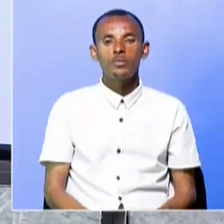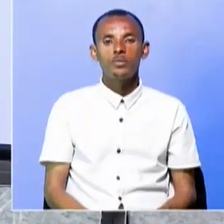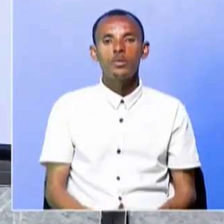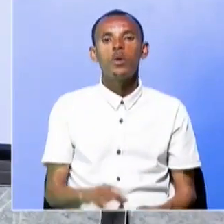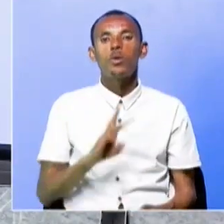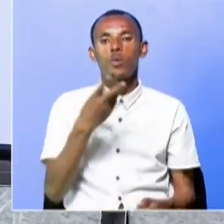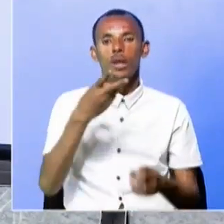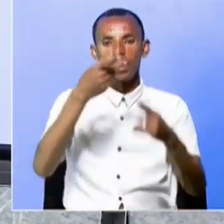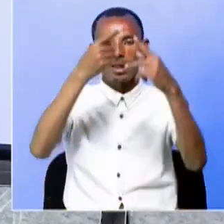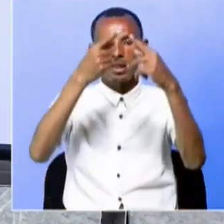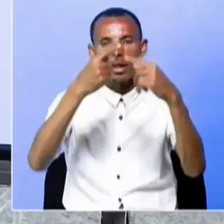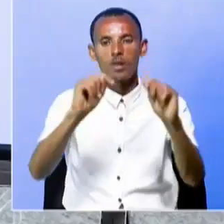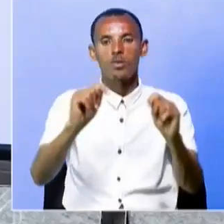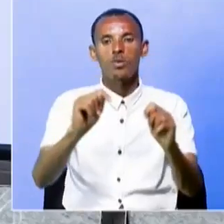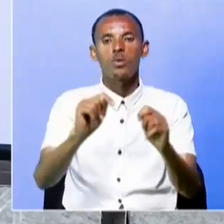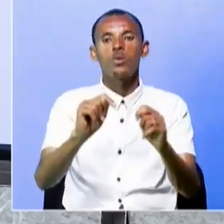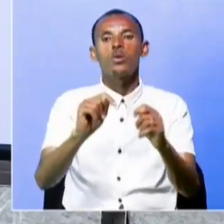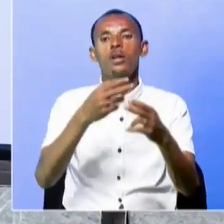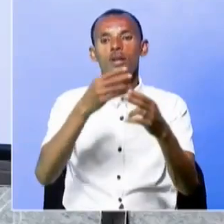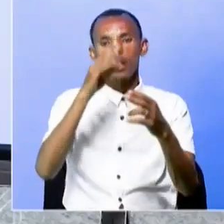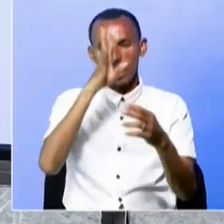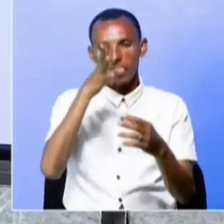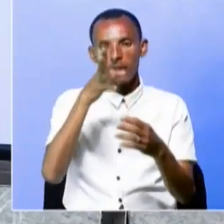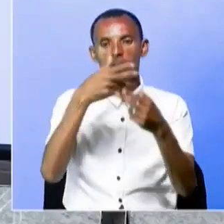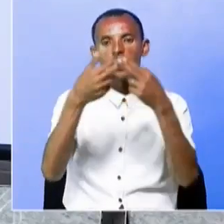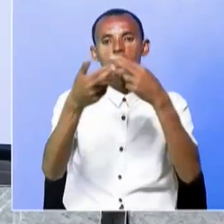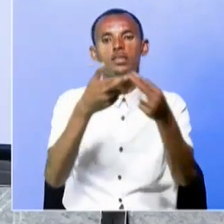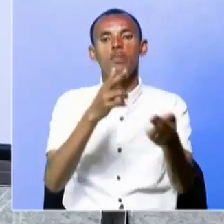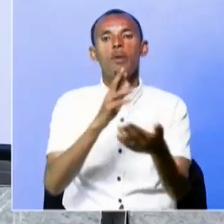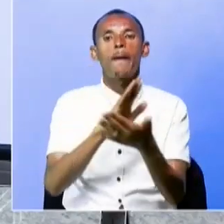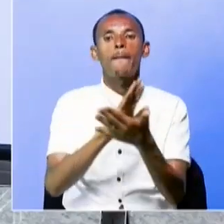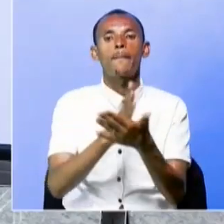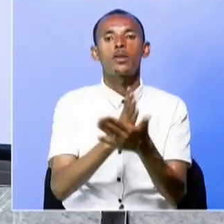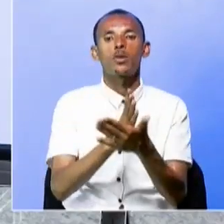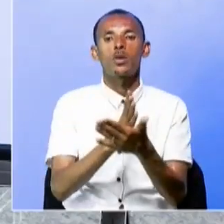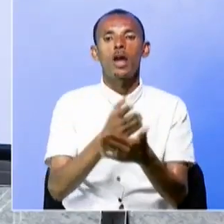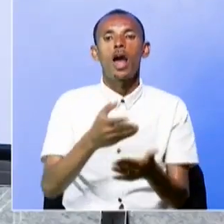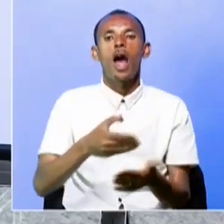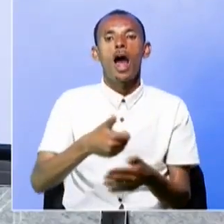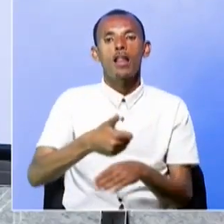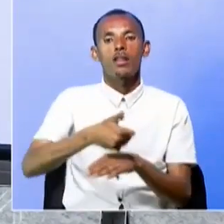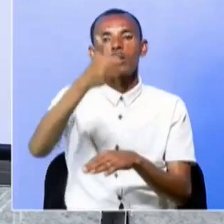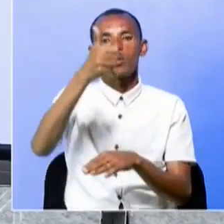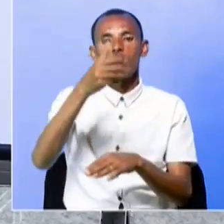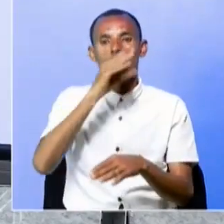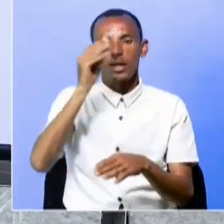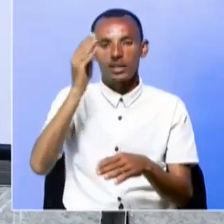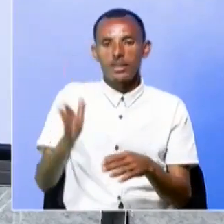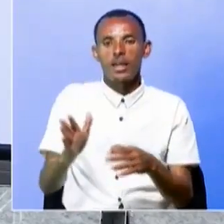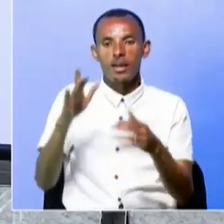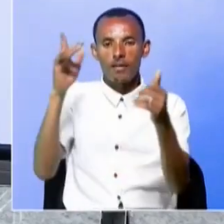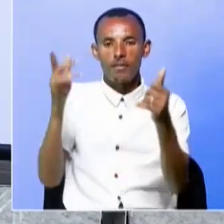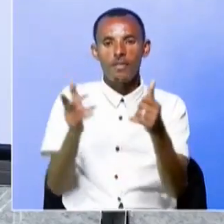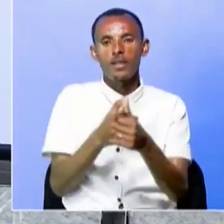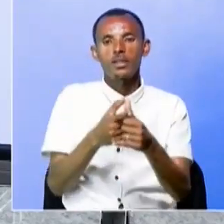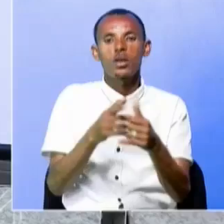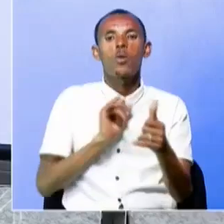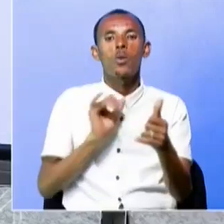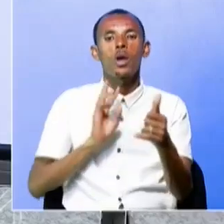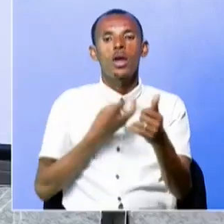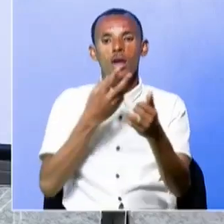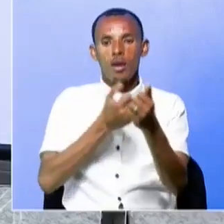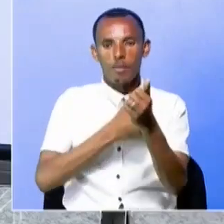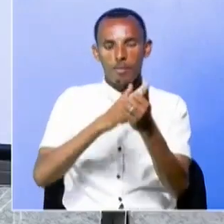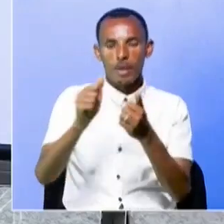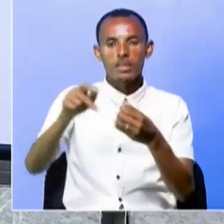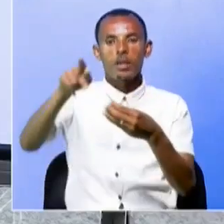we will try to create a relationship between the altitudes and the sides first, then we proceed to